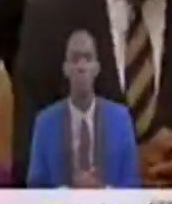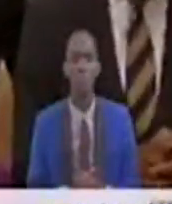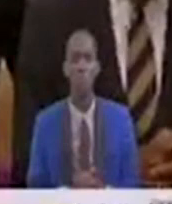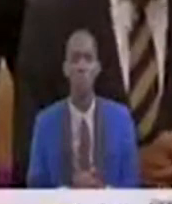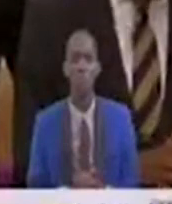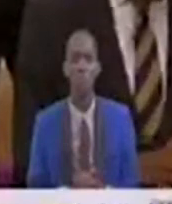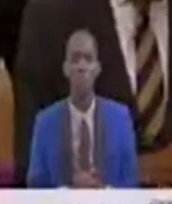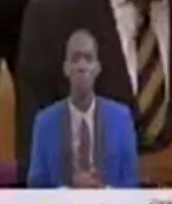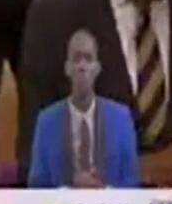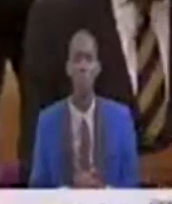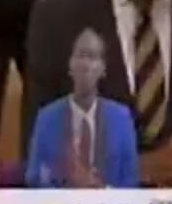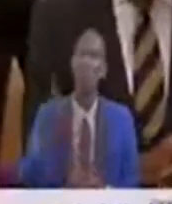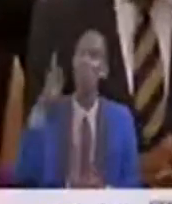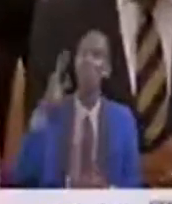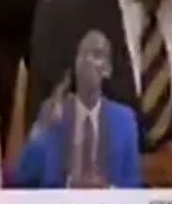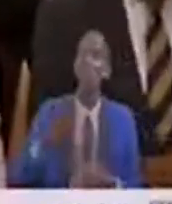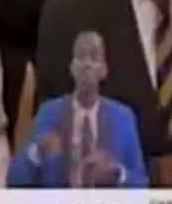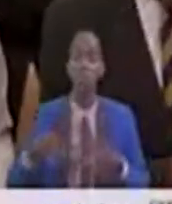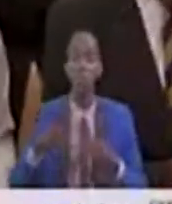to deliver you.